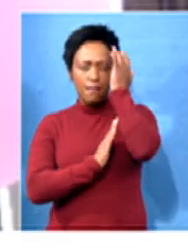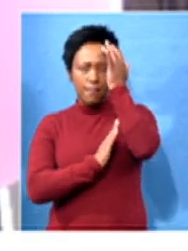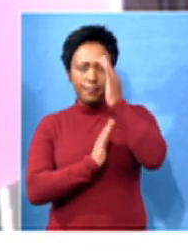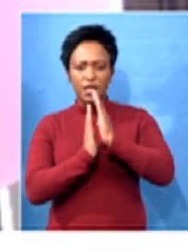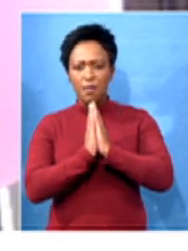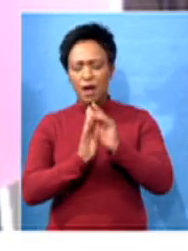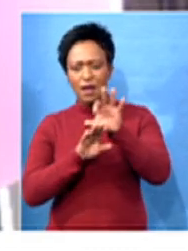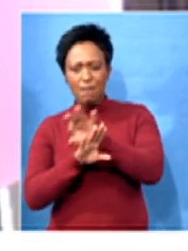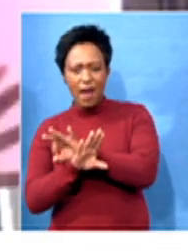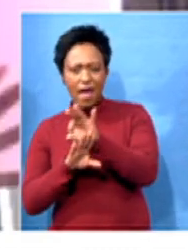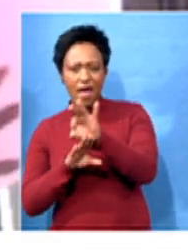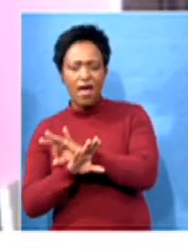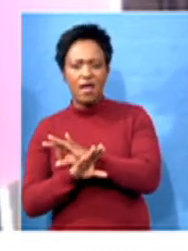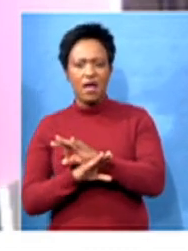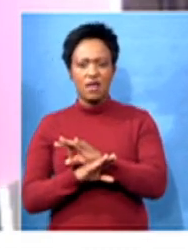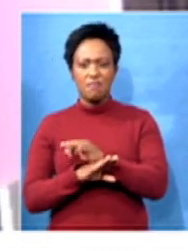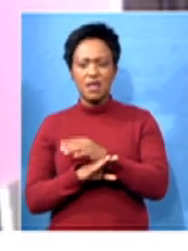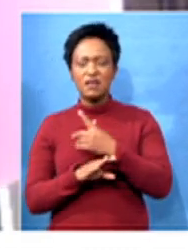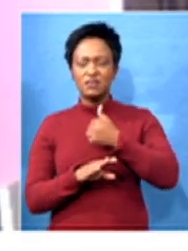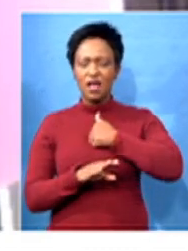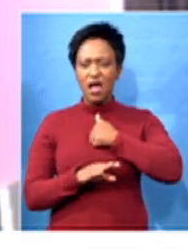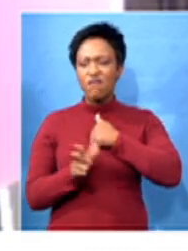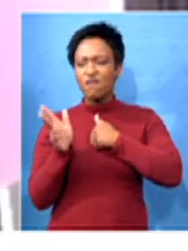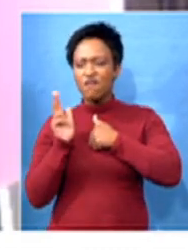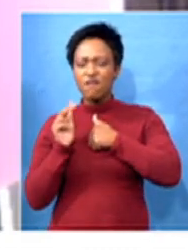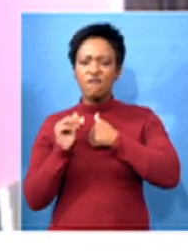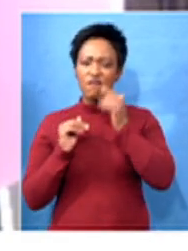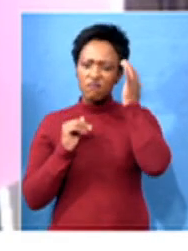listen to myself. I've learned a lot of new skills,